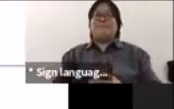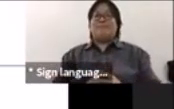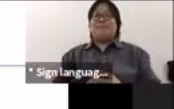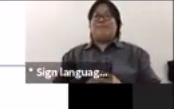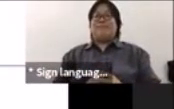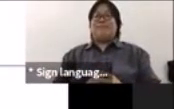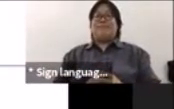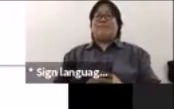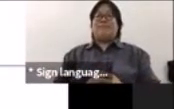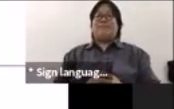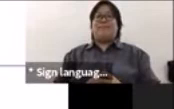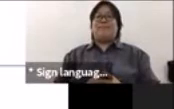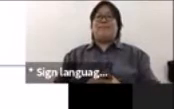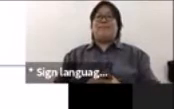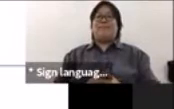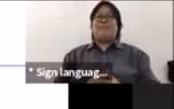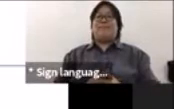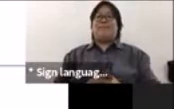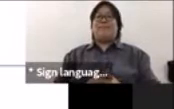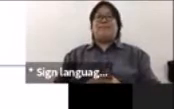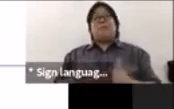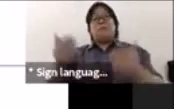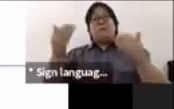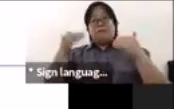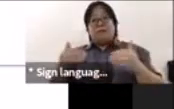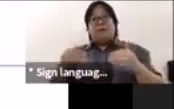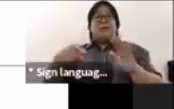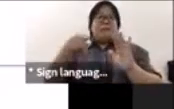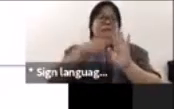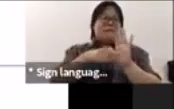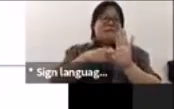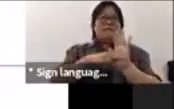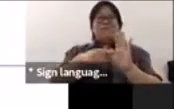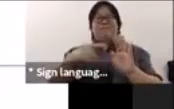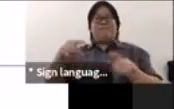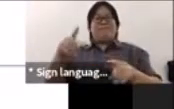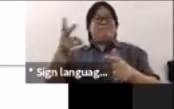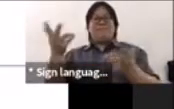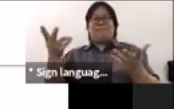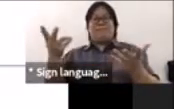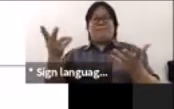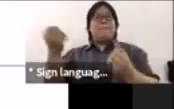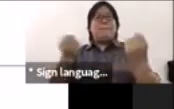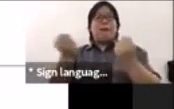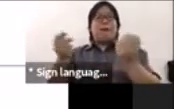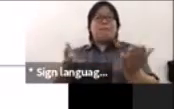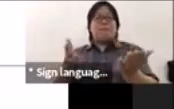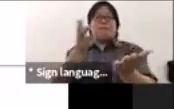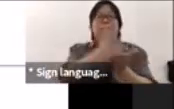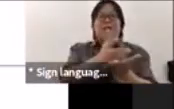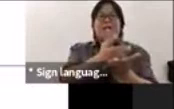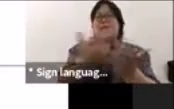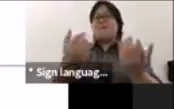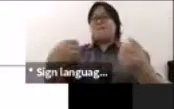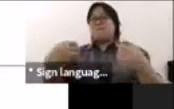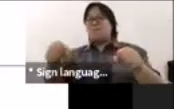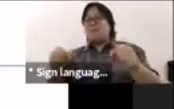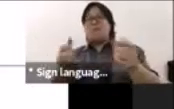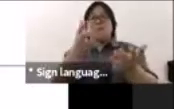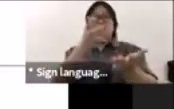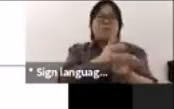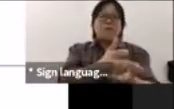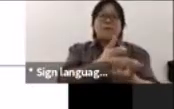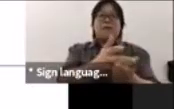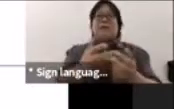Hospital. And another negative experience is the parking for motorbike. These are far away from the main